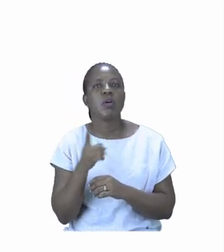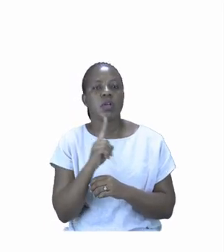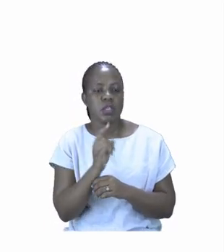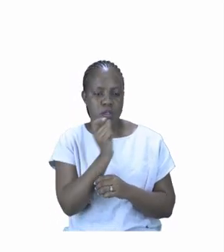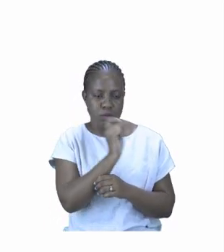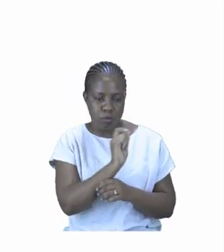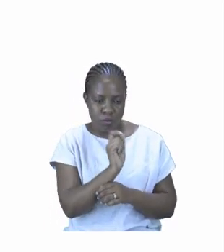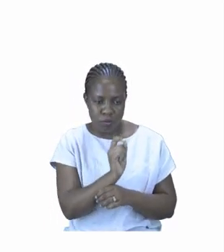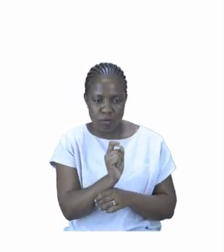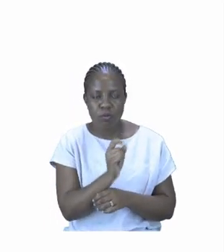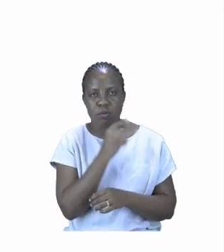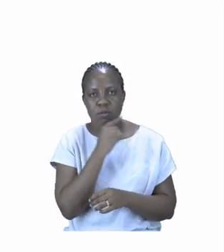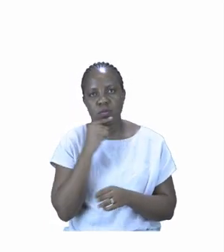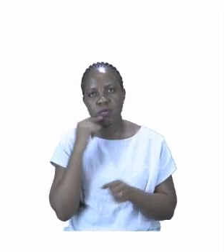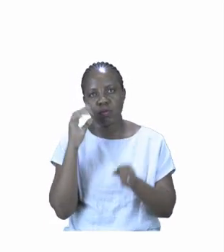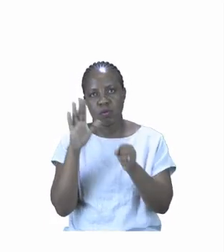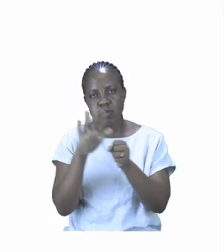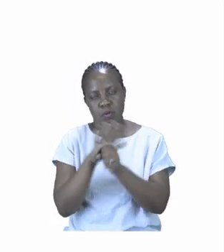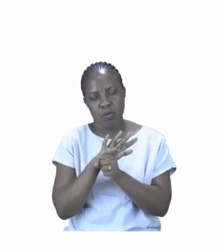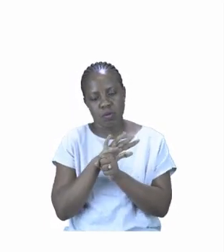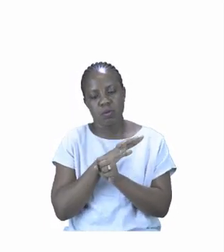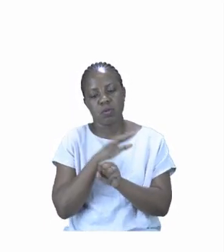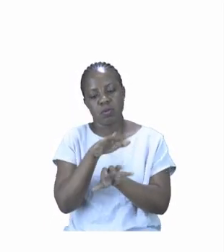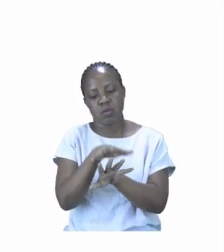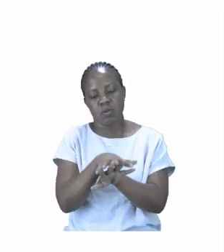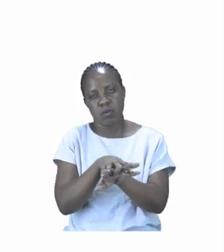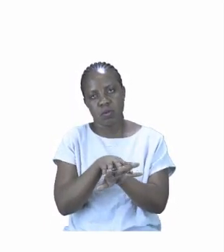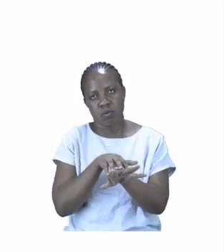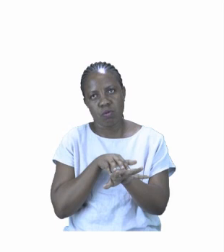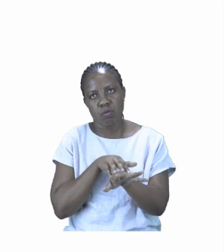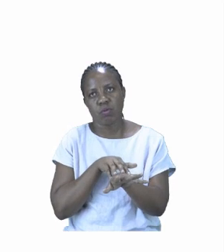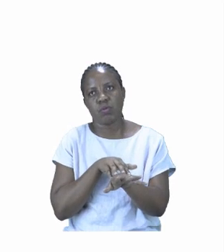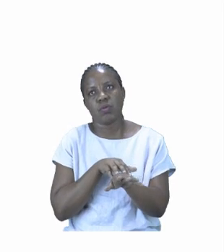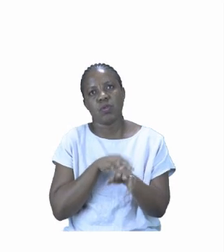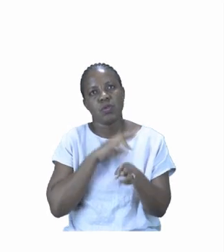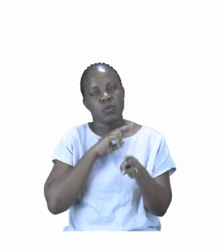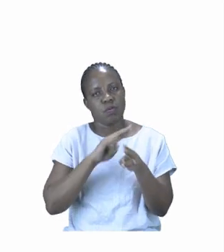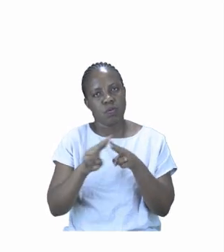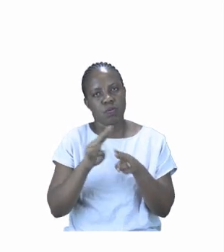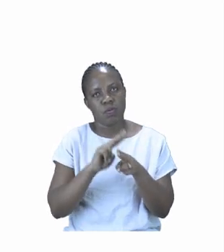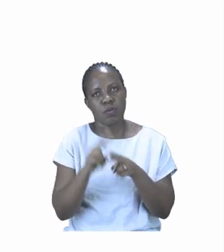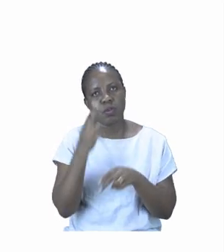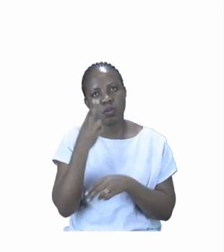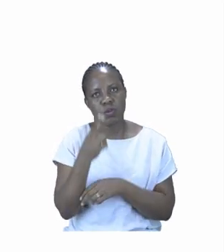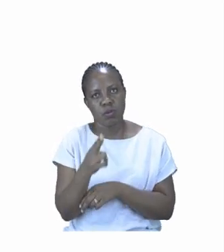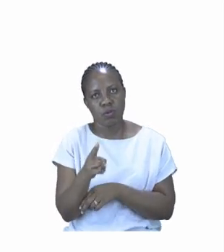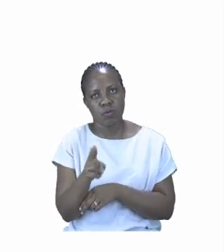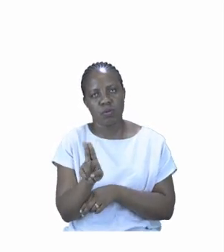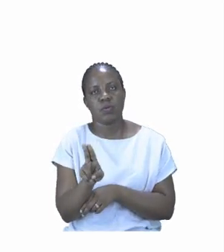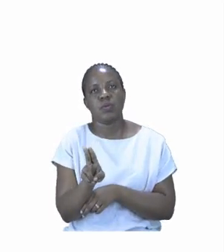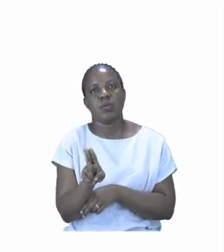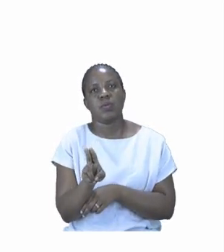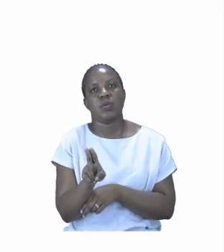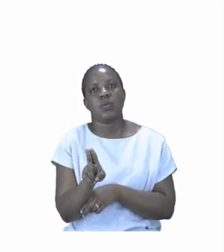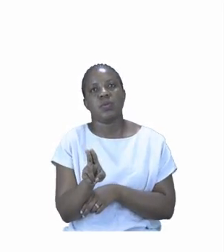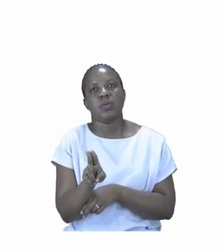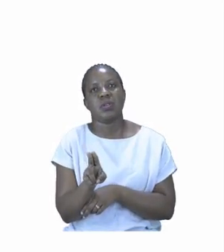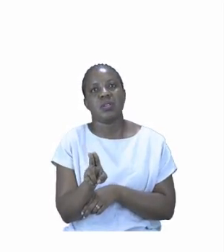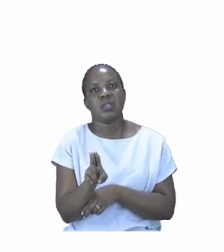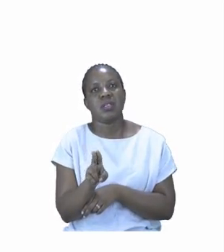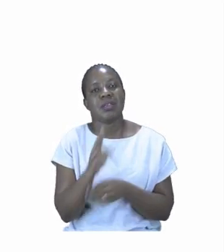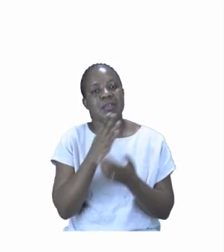time. You must remember that the consonants can be used twice or 3